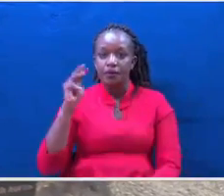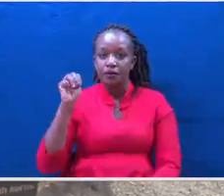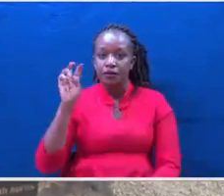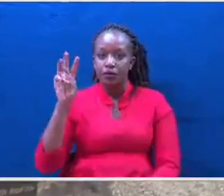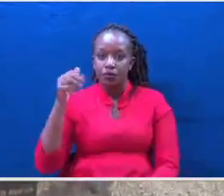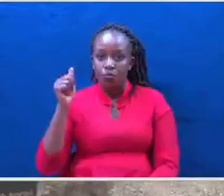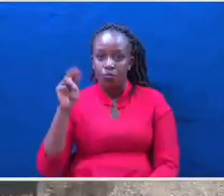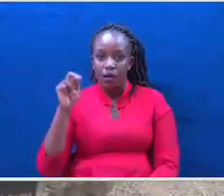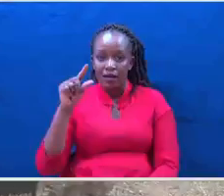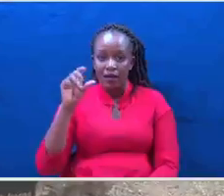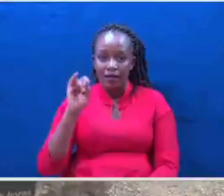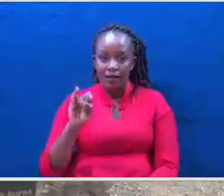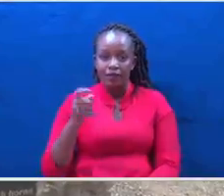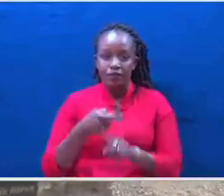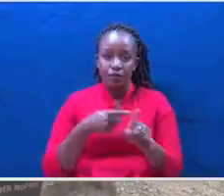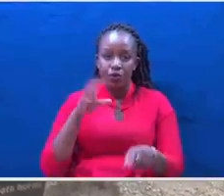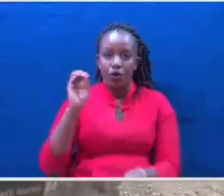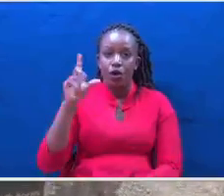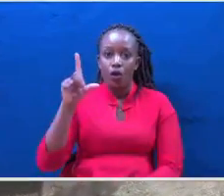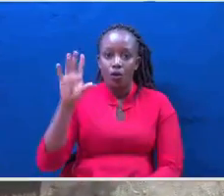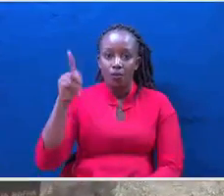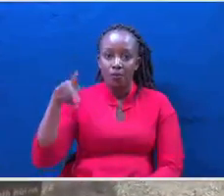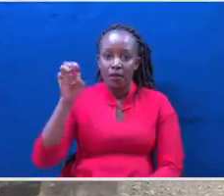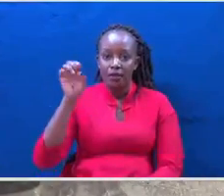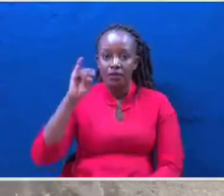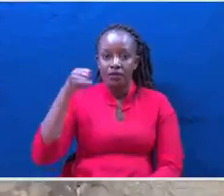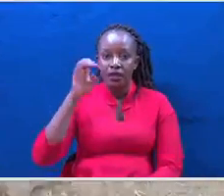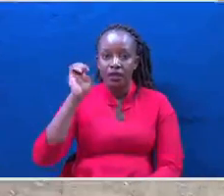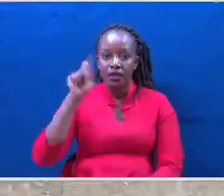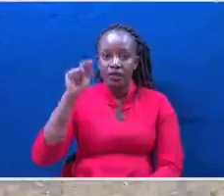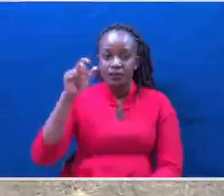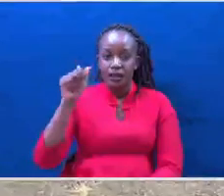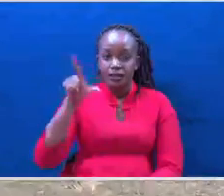TV 47 from Old Pejeta Conservancy in Laikipia County.